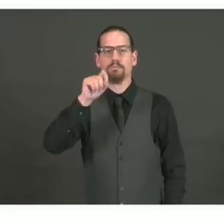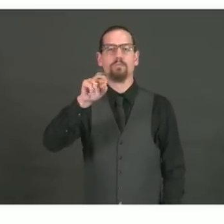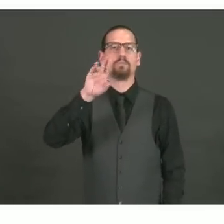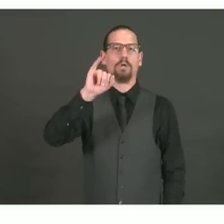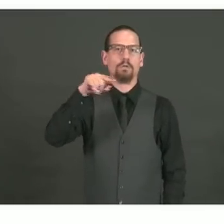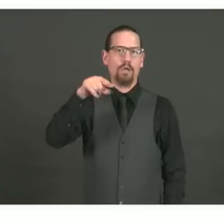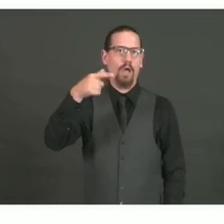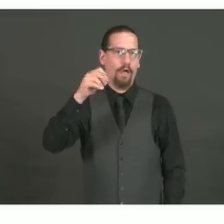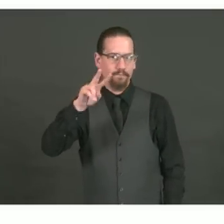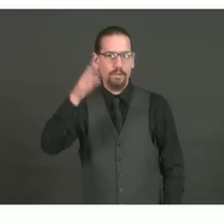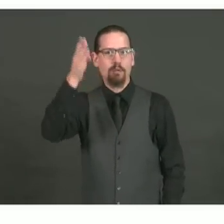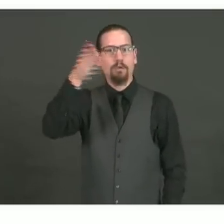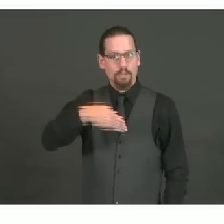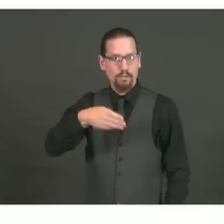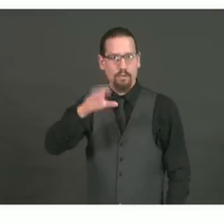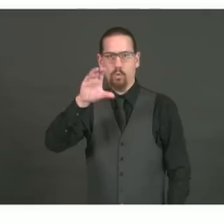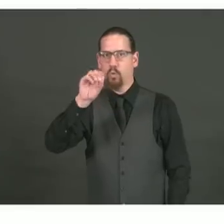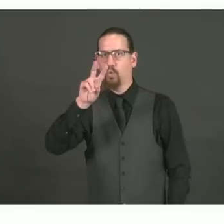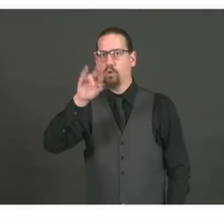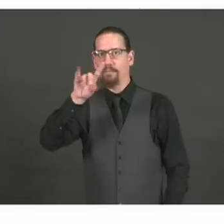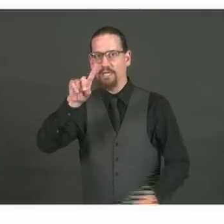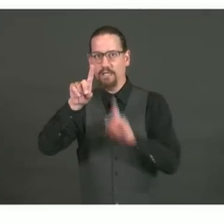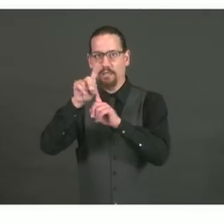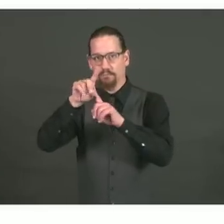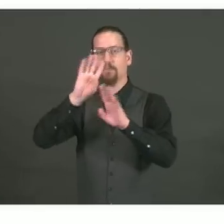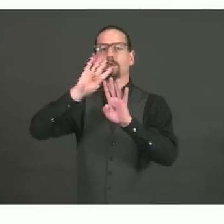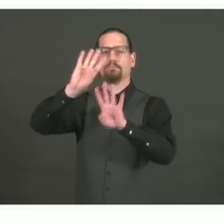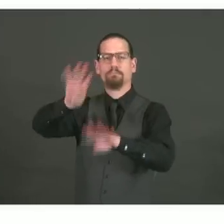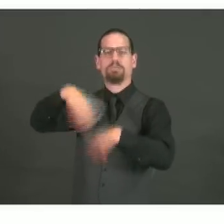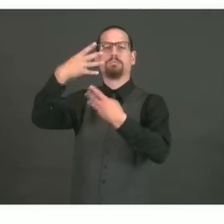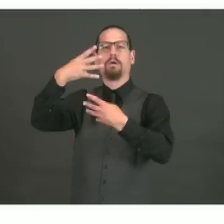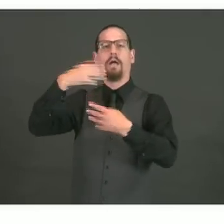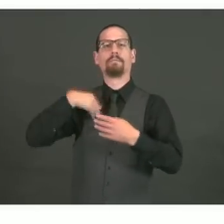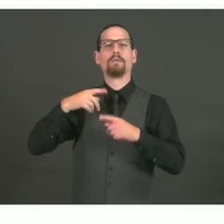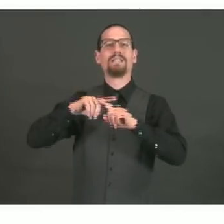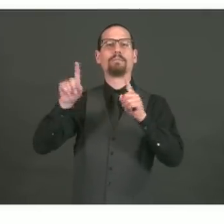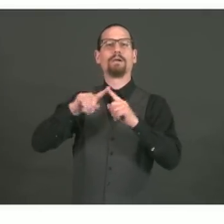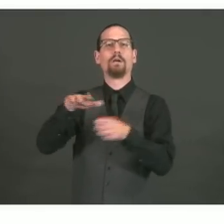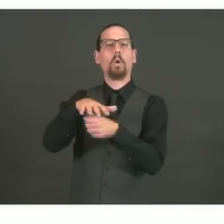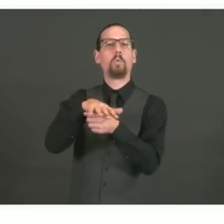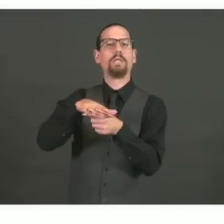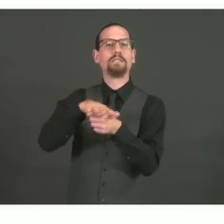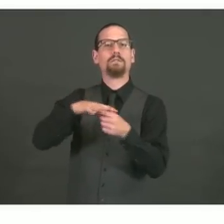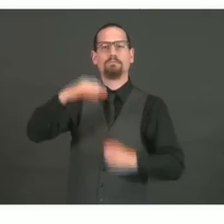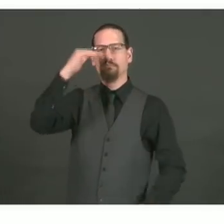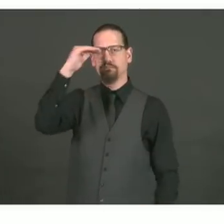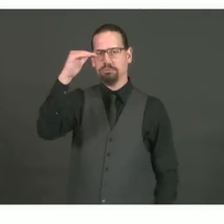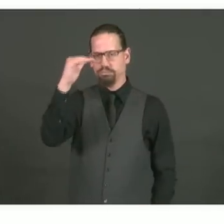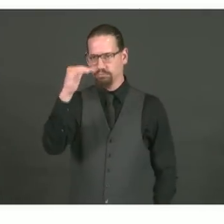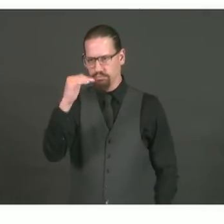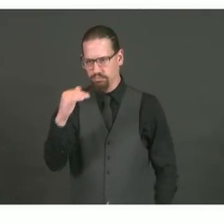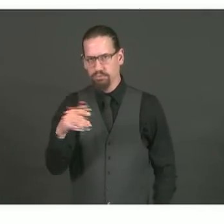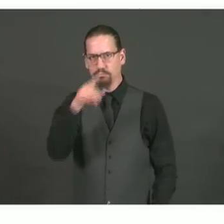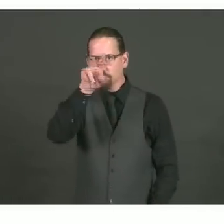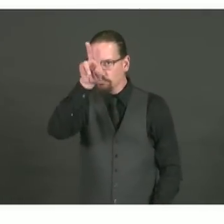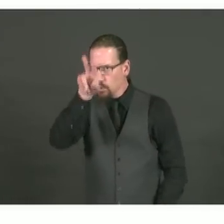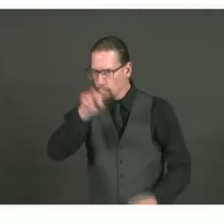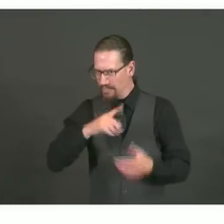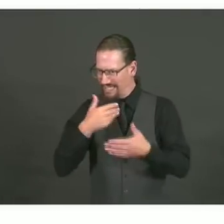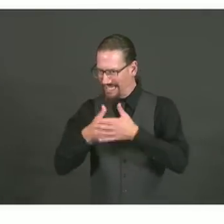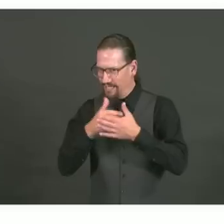sick. And it's our pledge to get you a test within 2 days from when you